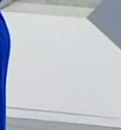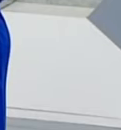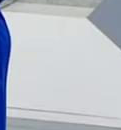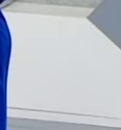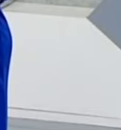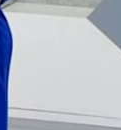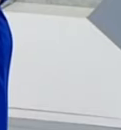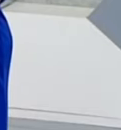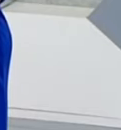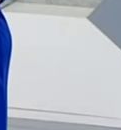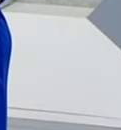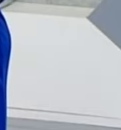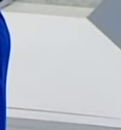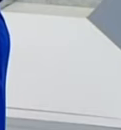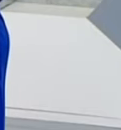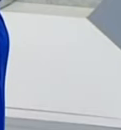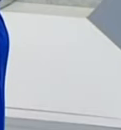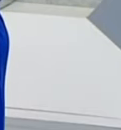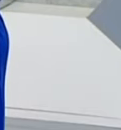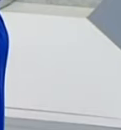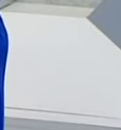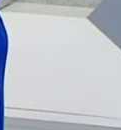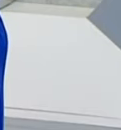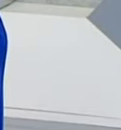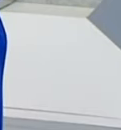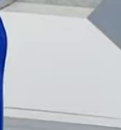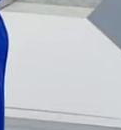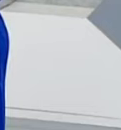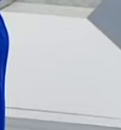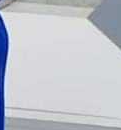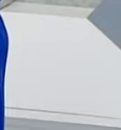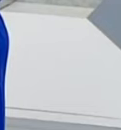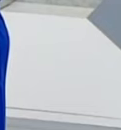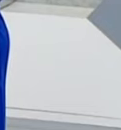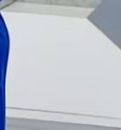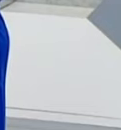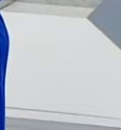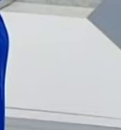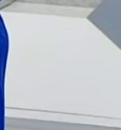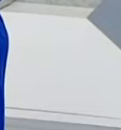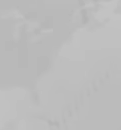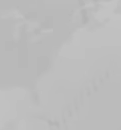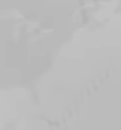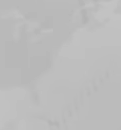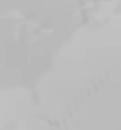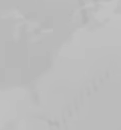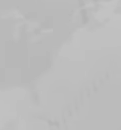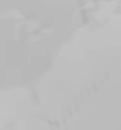GMA Pinoy TV at sa www.gmanews.tv.